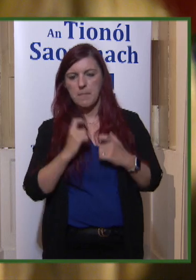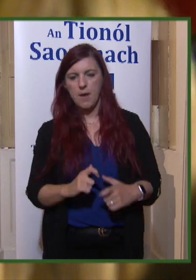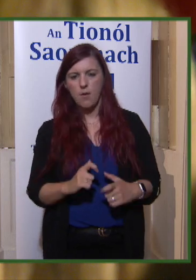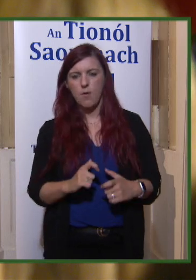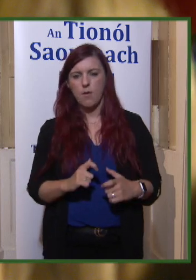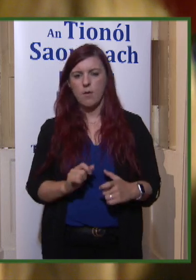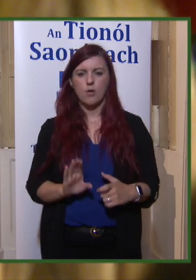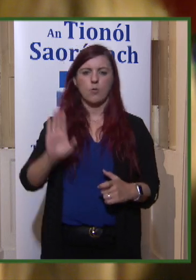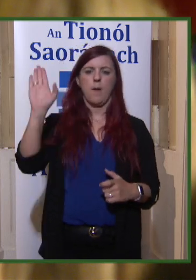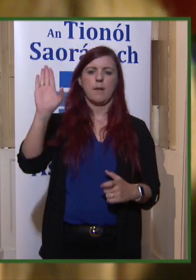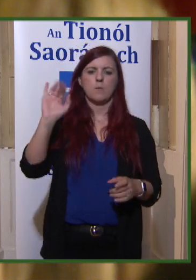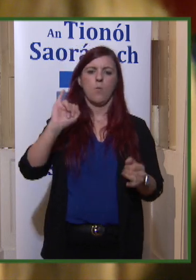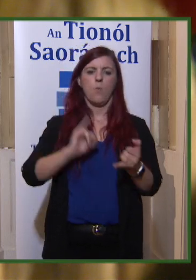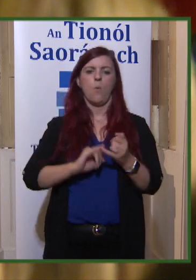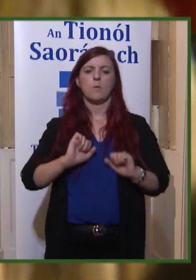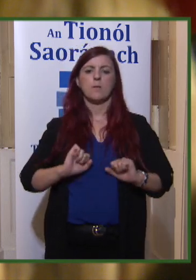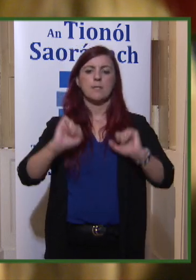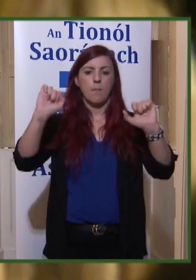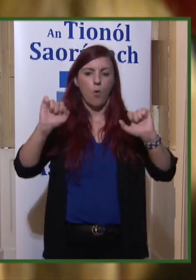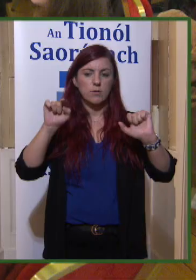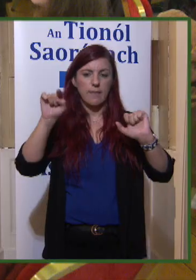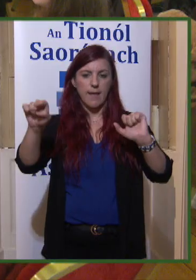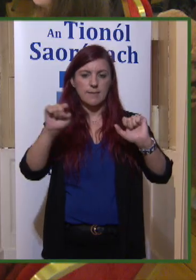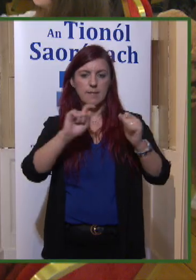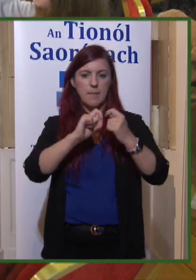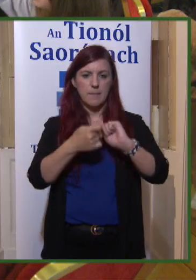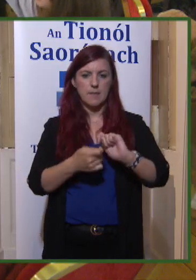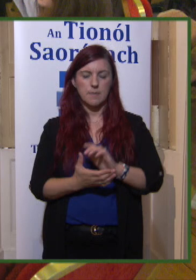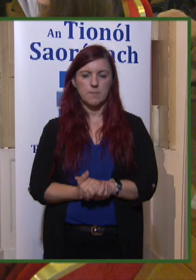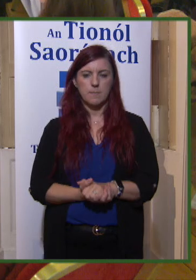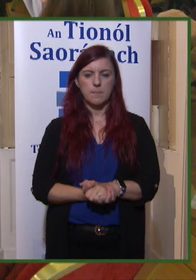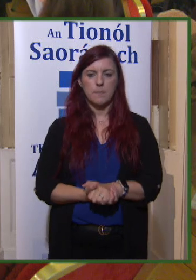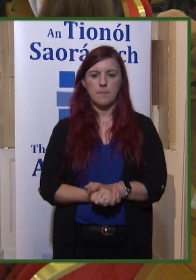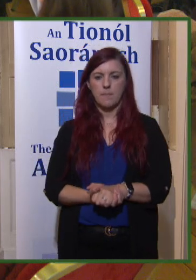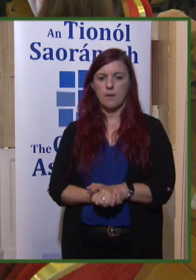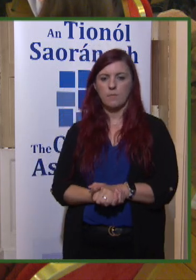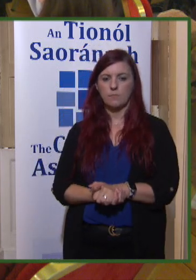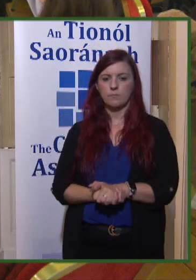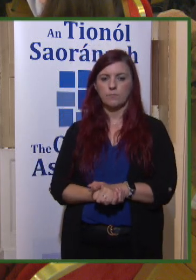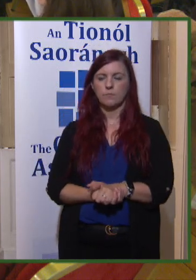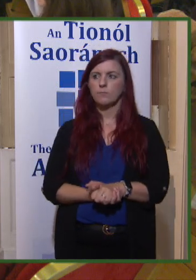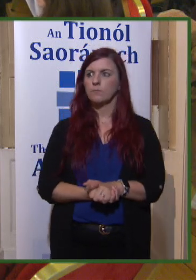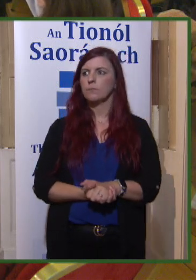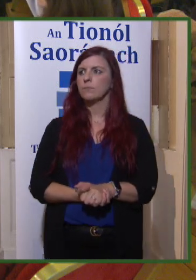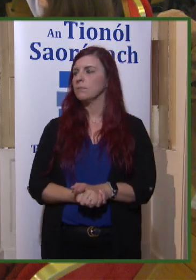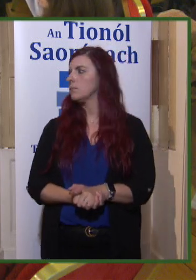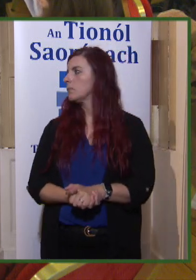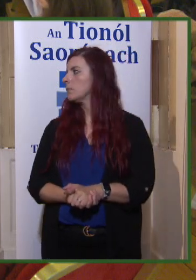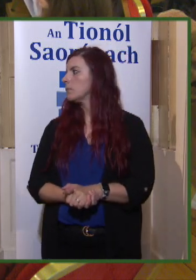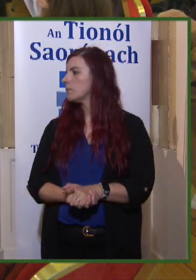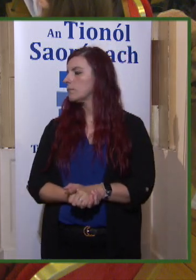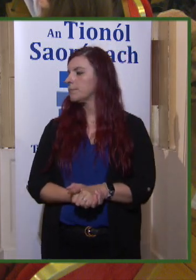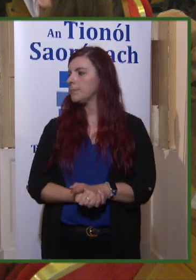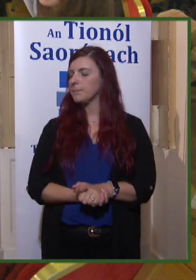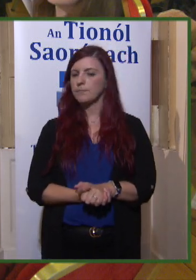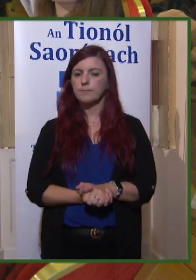have a show of hands, please, to support that amendment? Okay, so. Yeah, no, I think